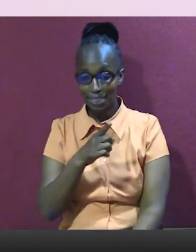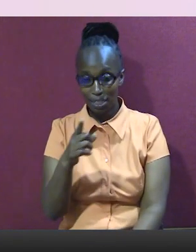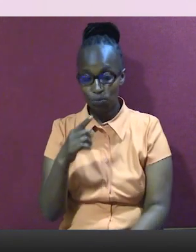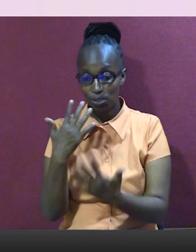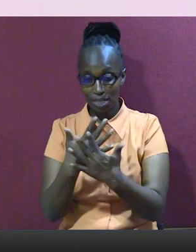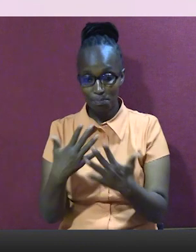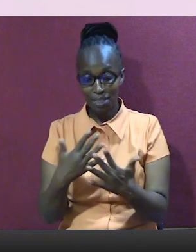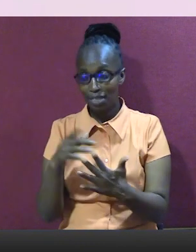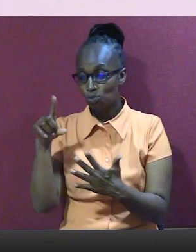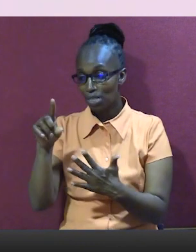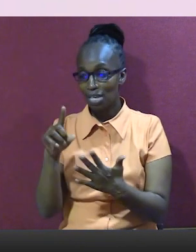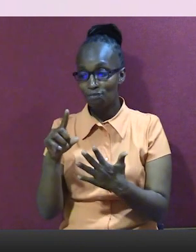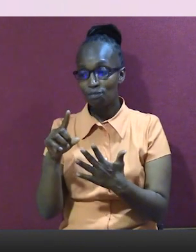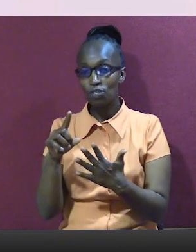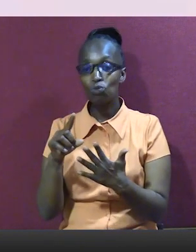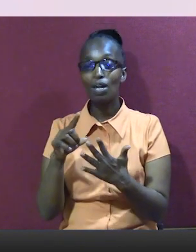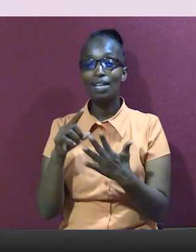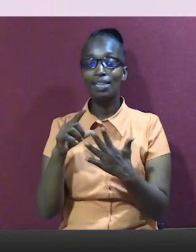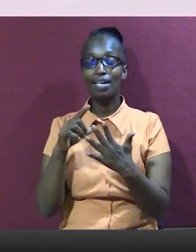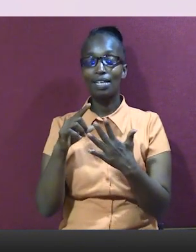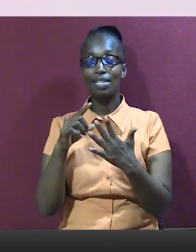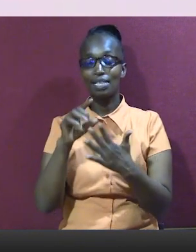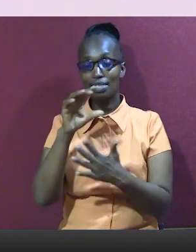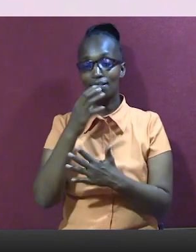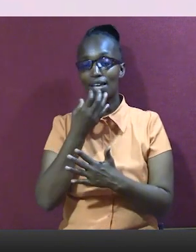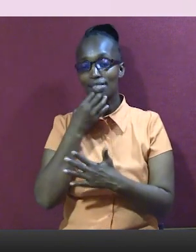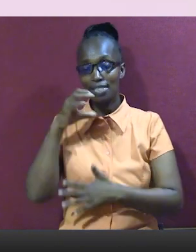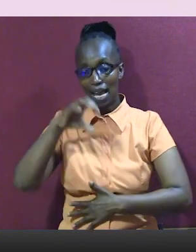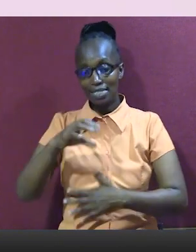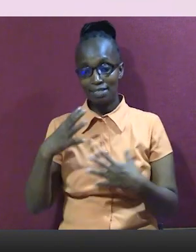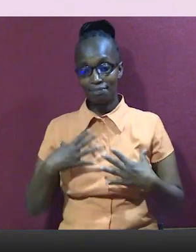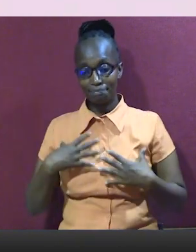And I want to tell you that you are the unsung heroes,